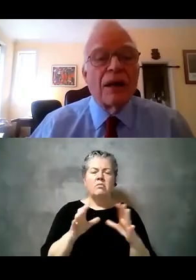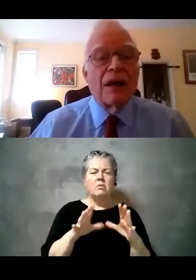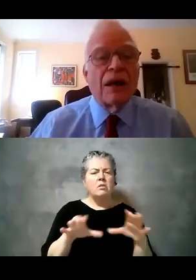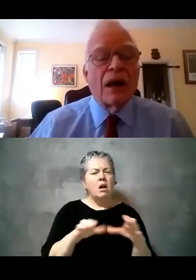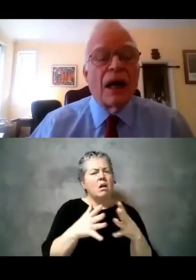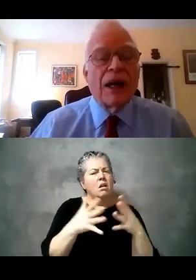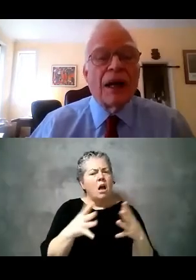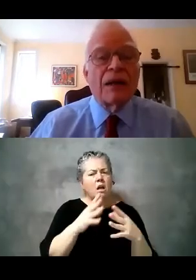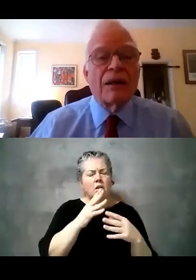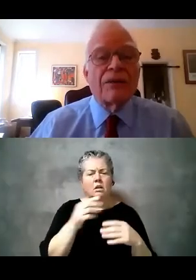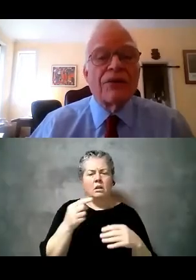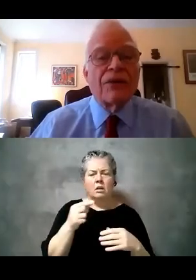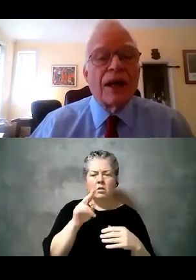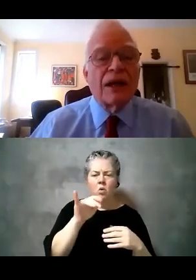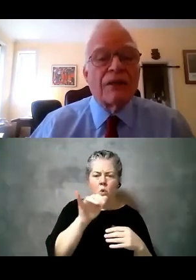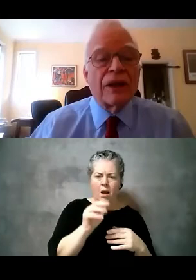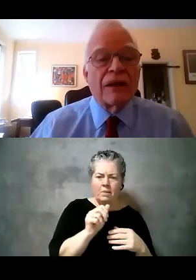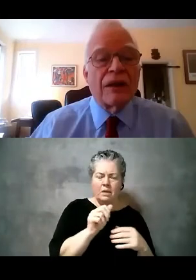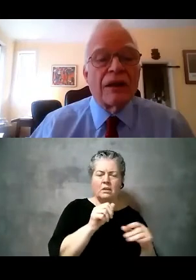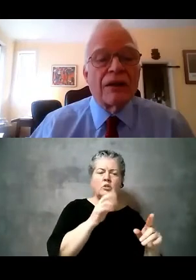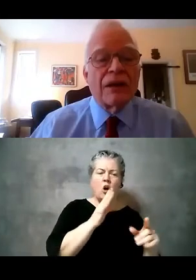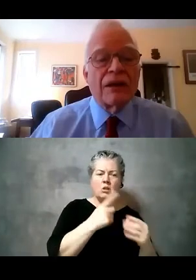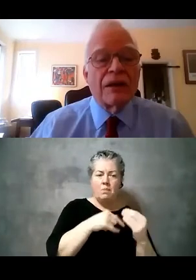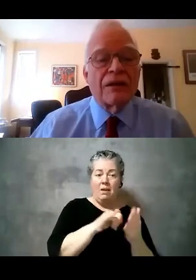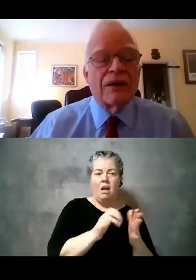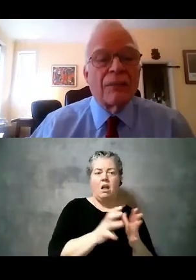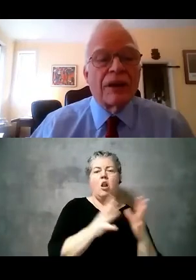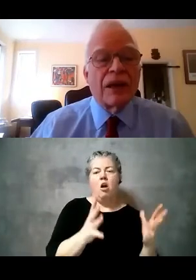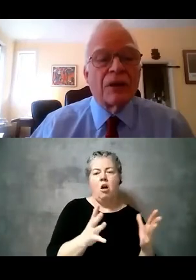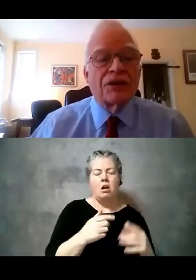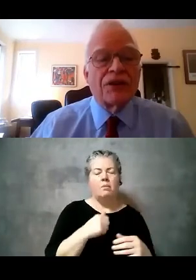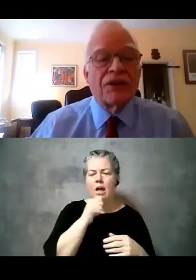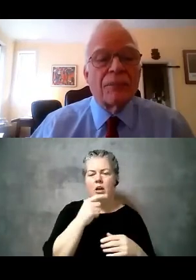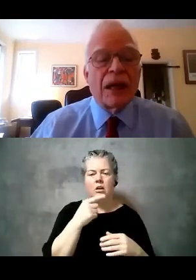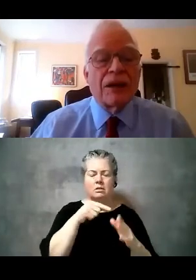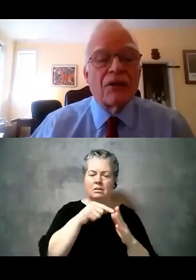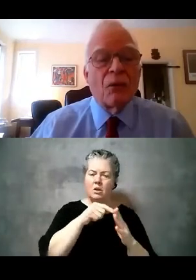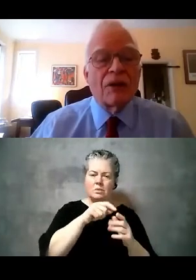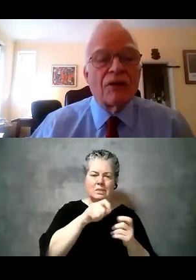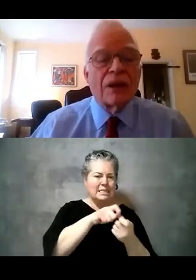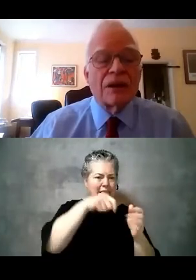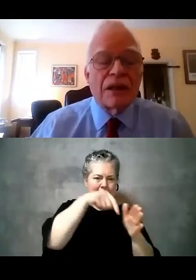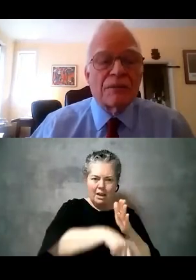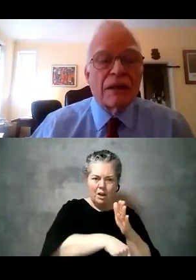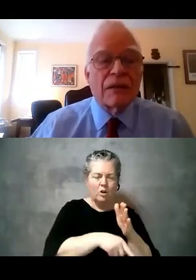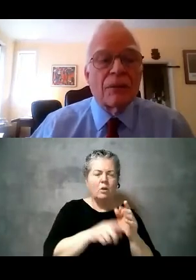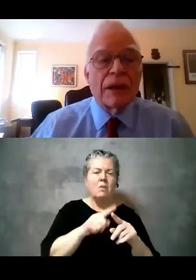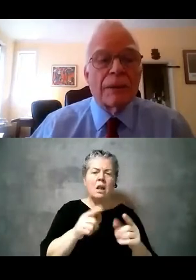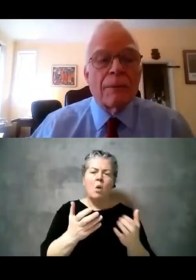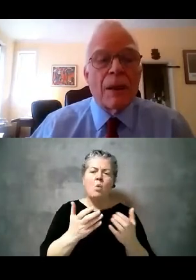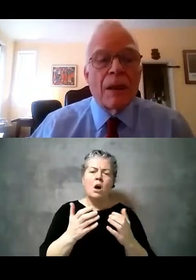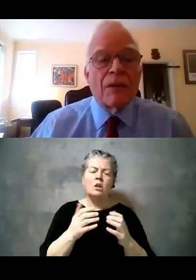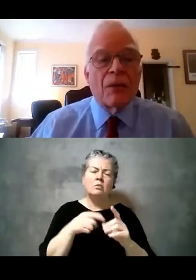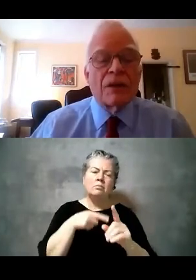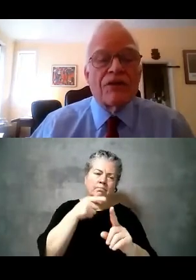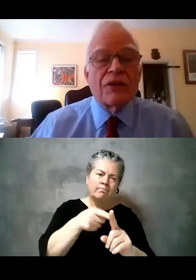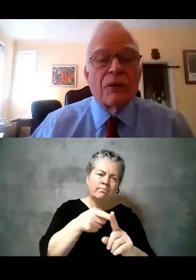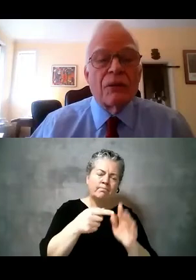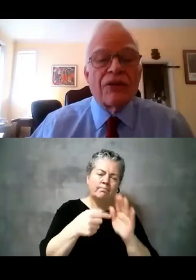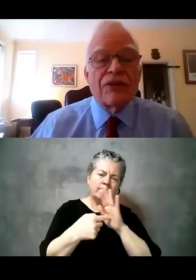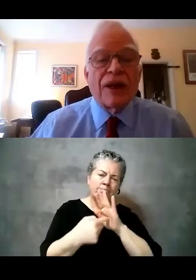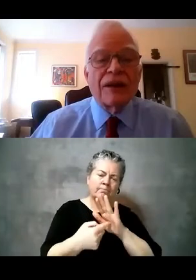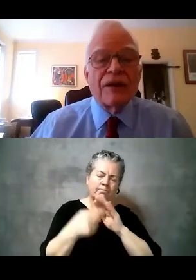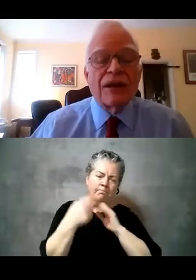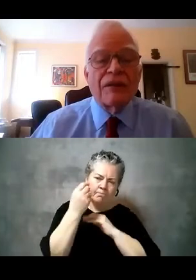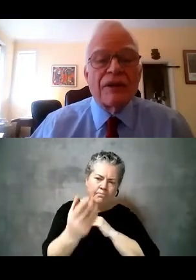not gonna say anything in detail beyond what she said, but I do want to at least make the point that when the